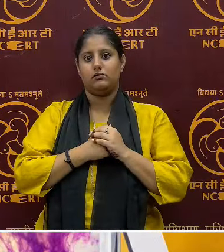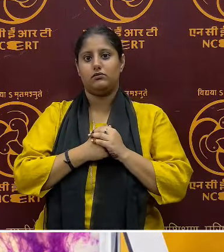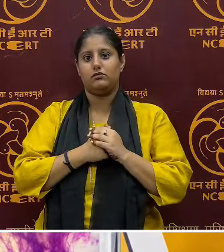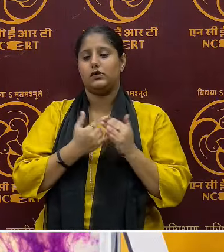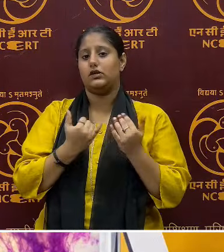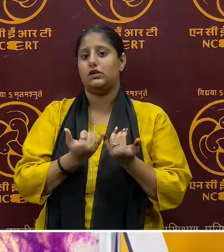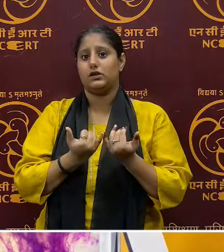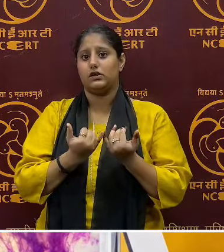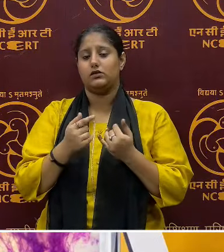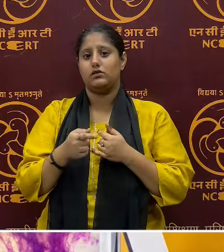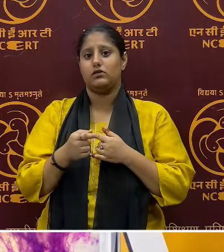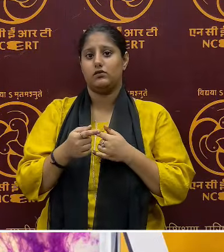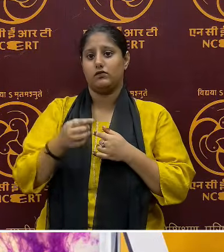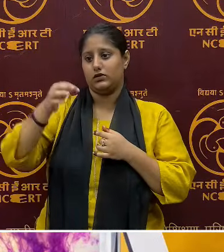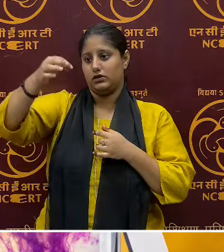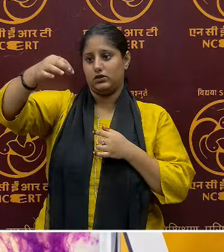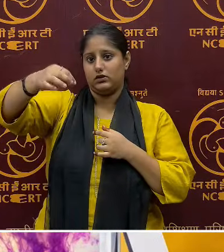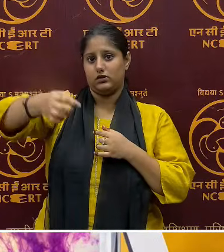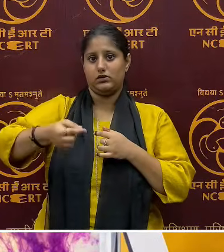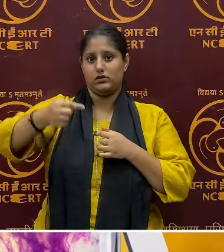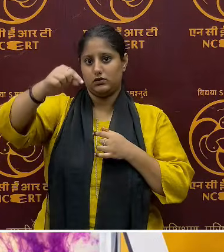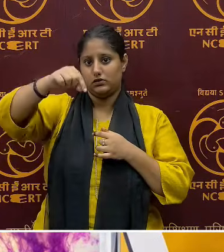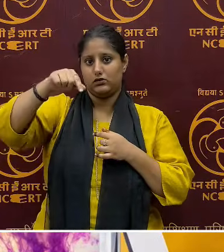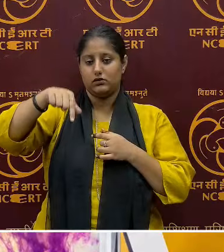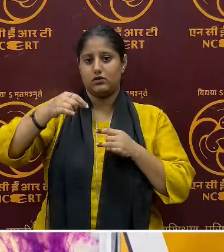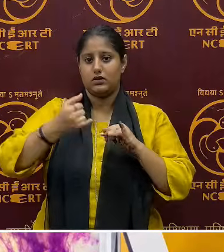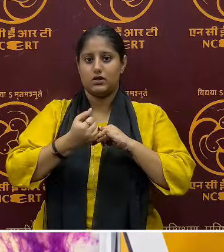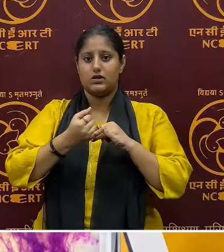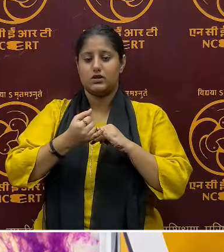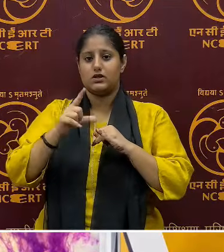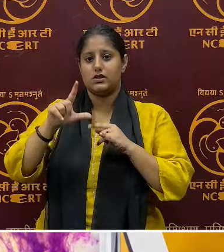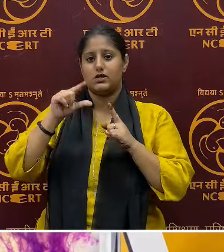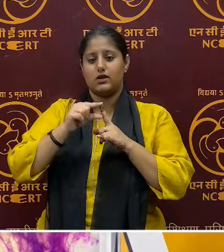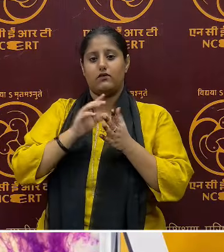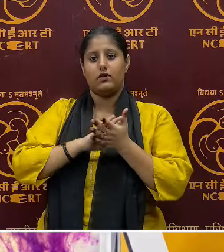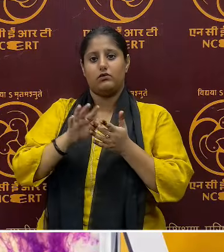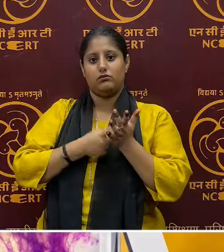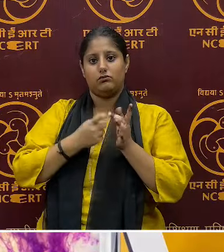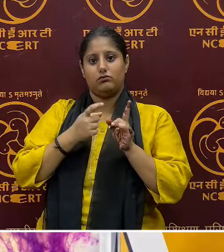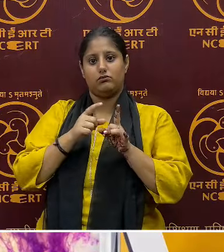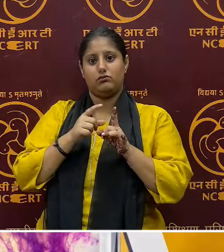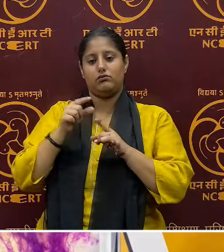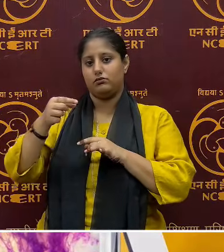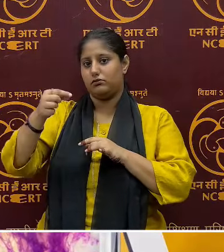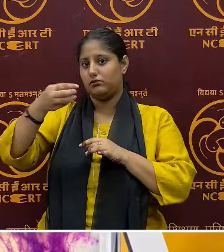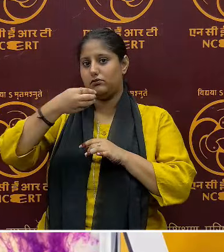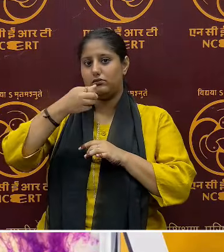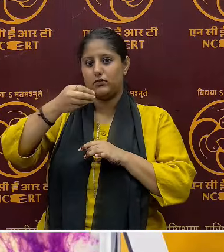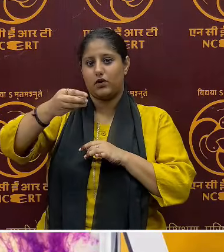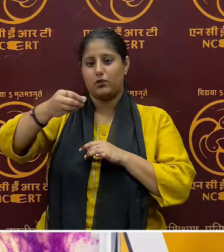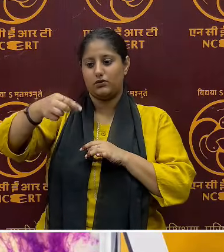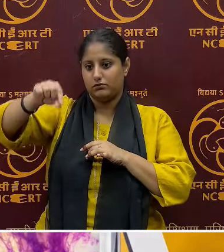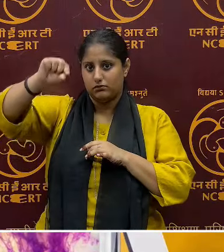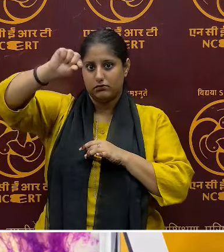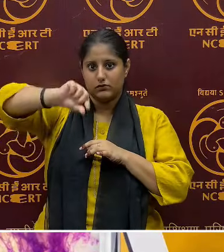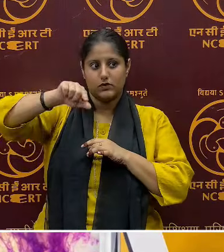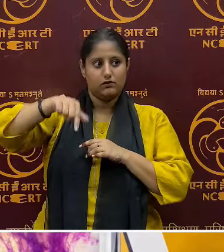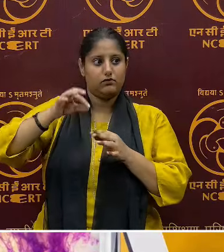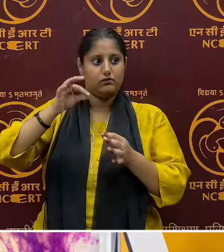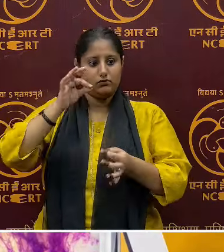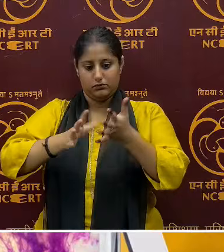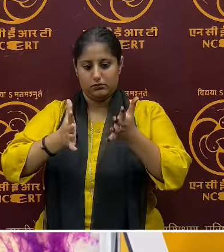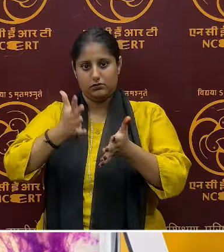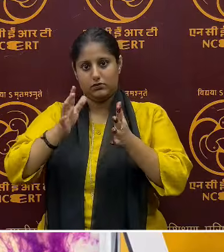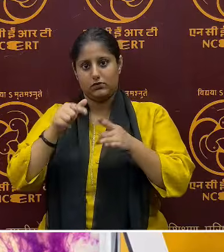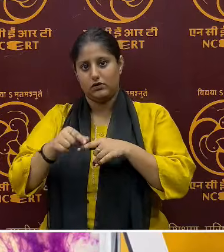Now drag and drop the spoon with sulfur powder towards the spirit lamp to burn the powder. Now wait till